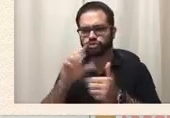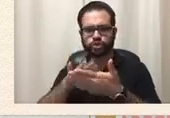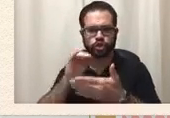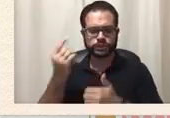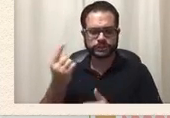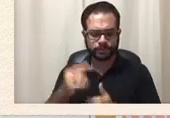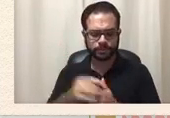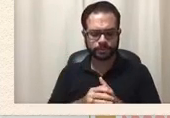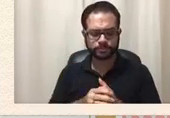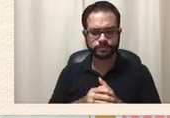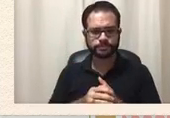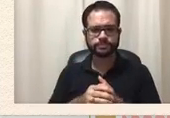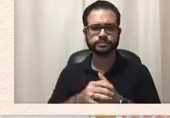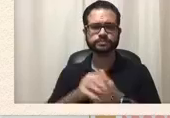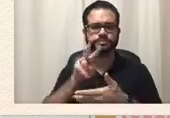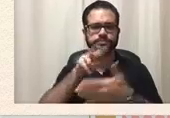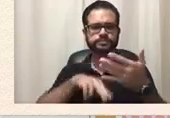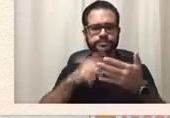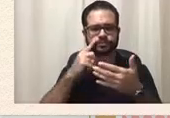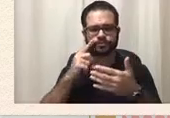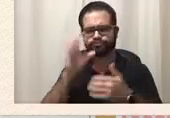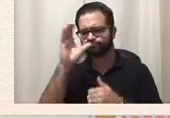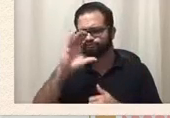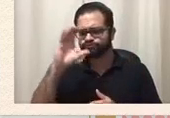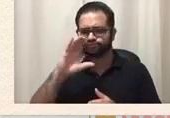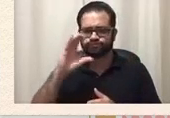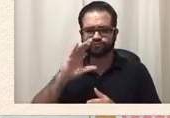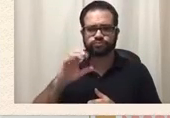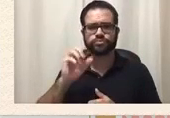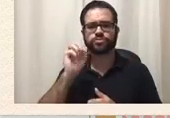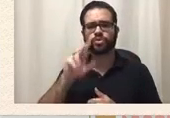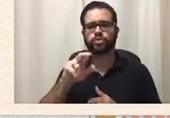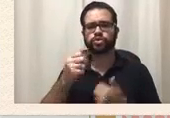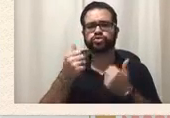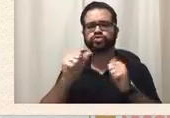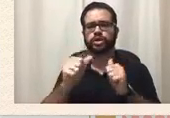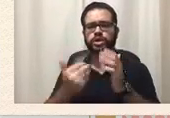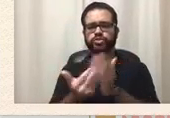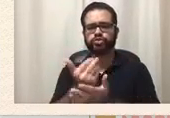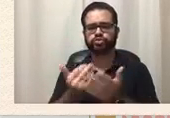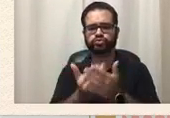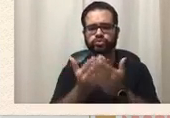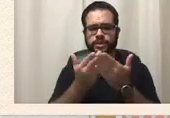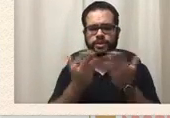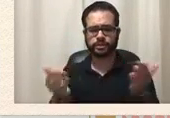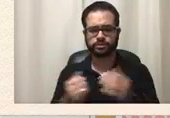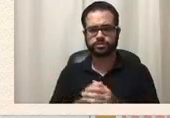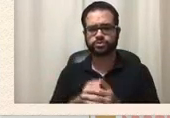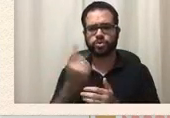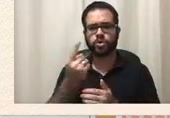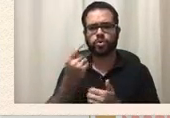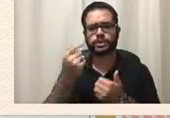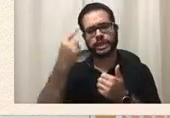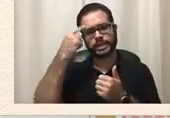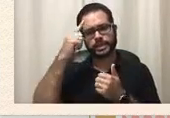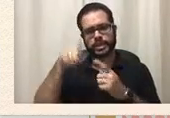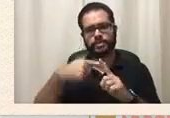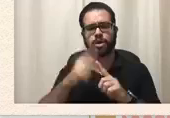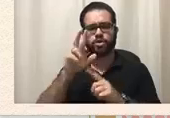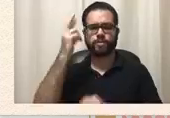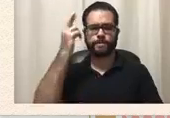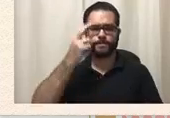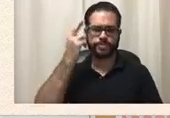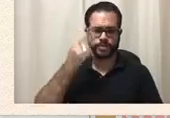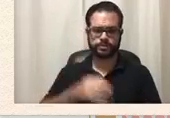to explore, or reading to try new things? Always think about your purpose. Your purpose can also be